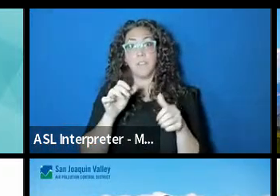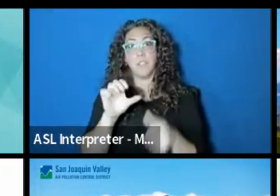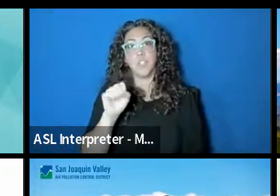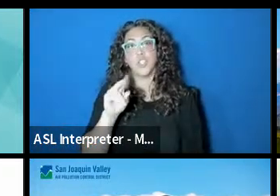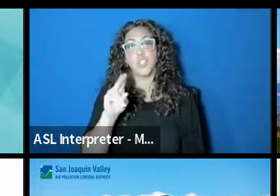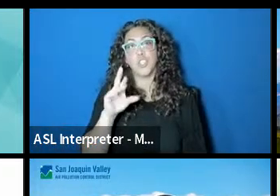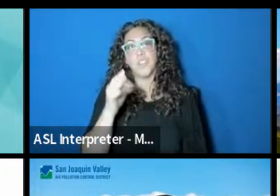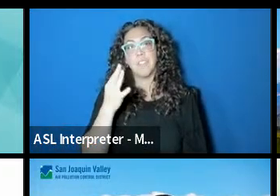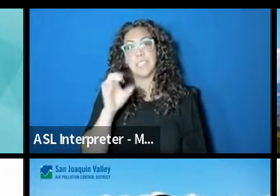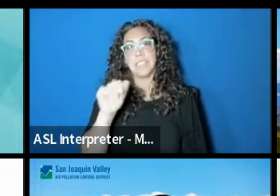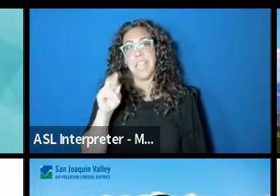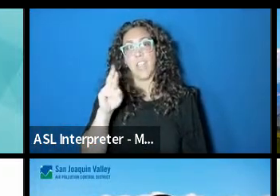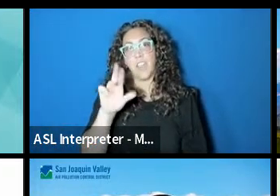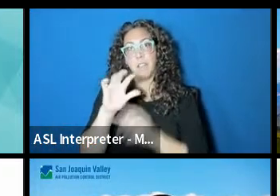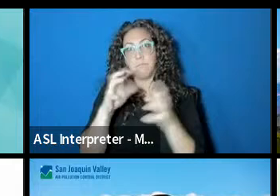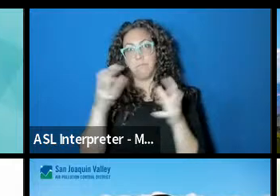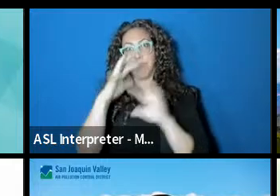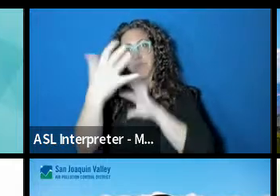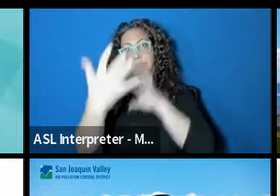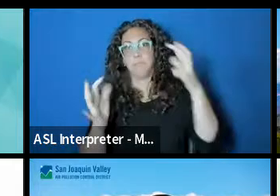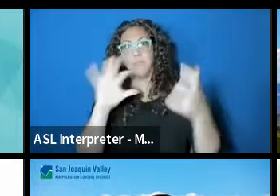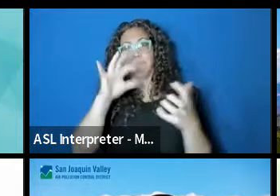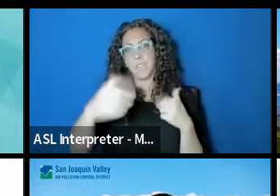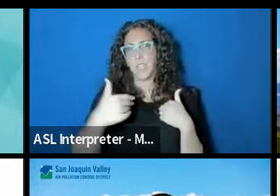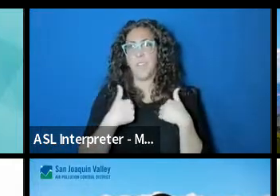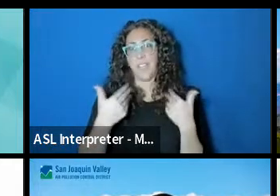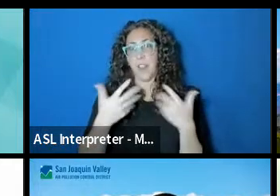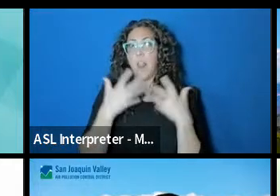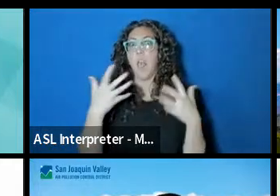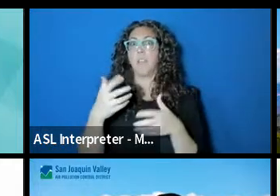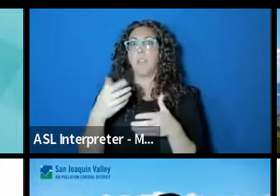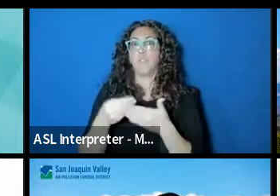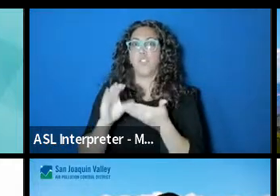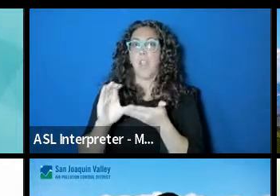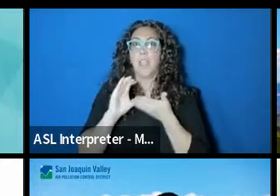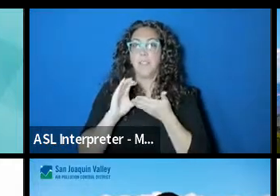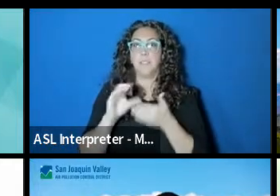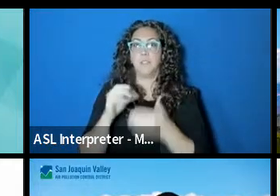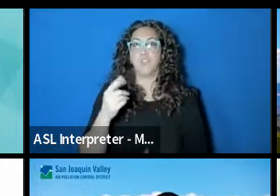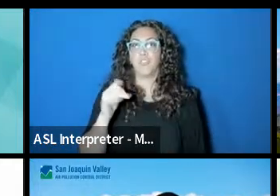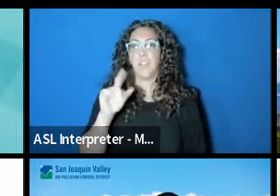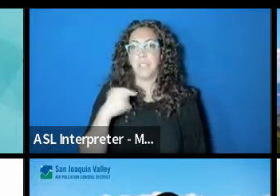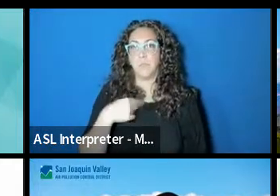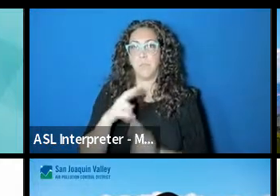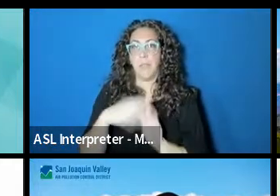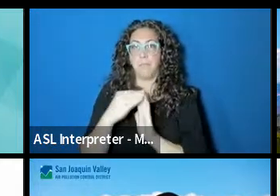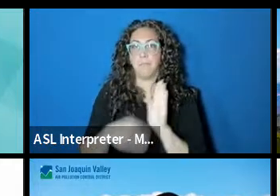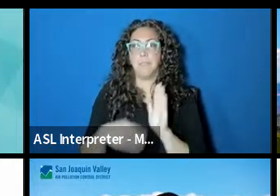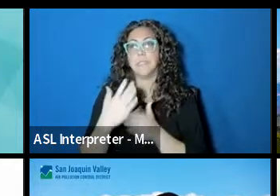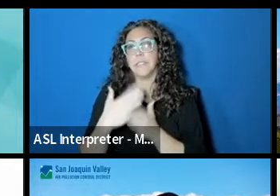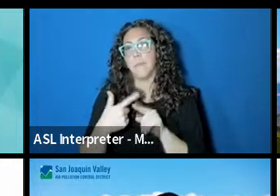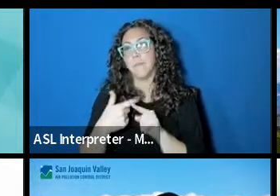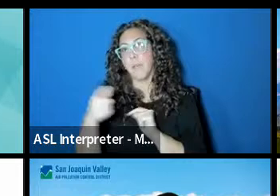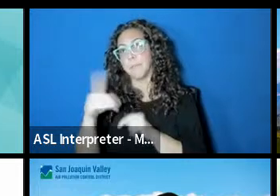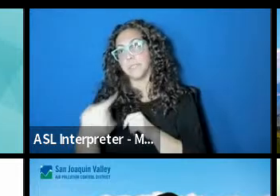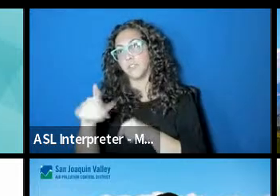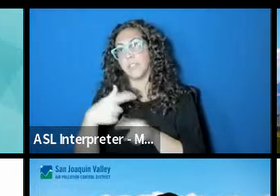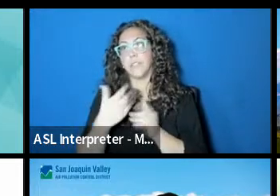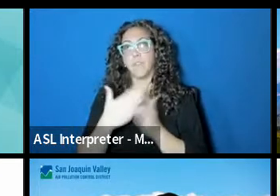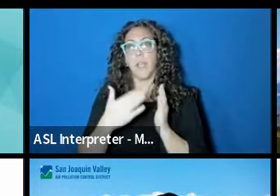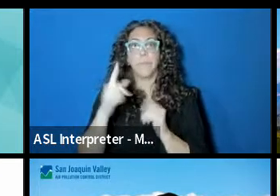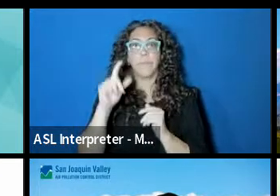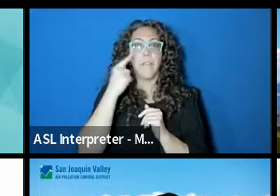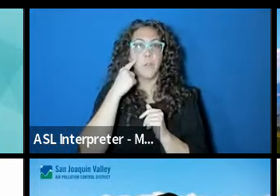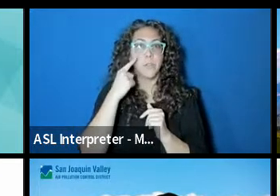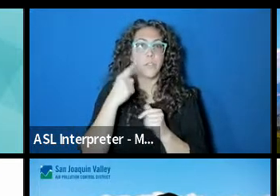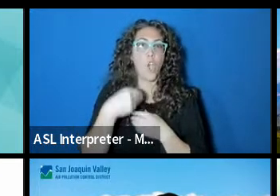that have gotten funding to study and plant these. So some from the Air District, some from the Governor's Office of California, some from the